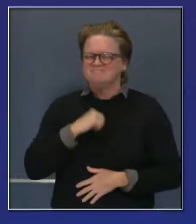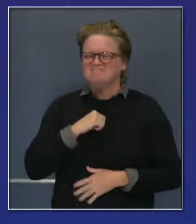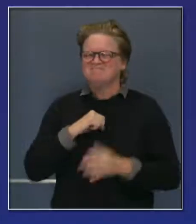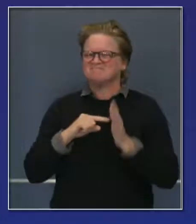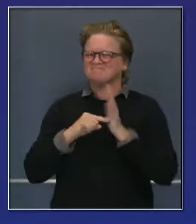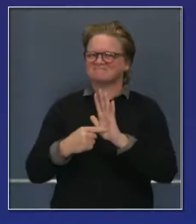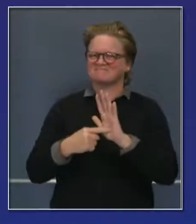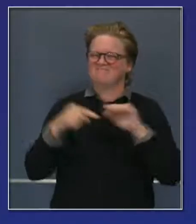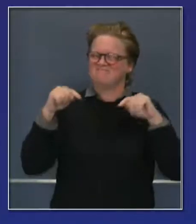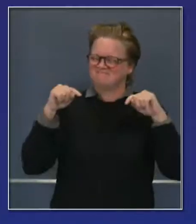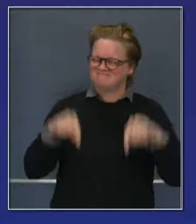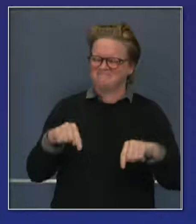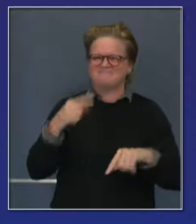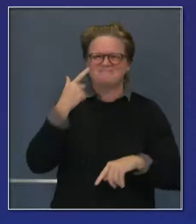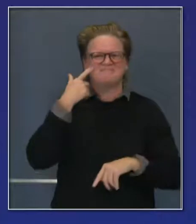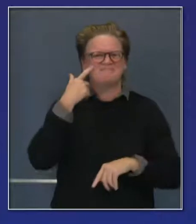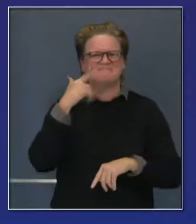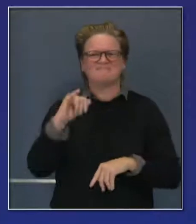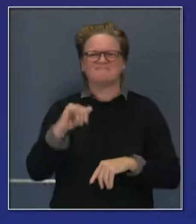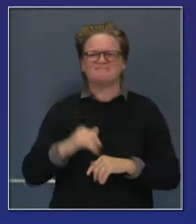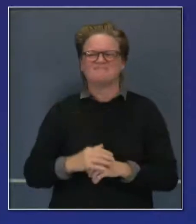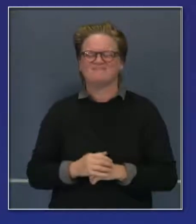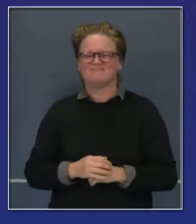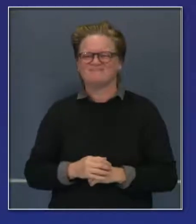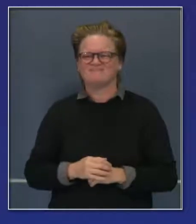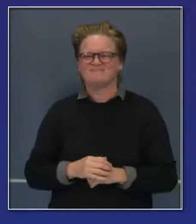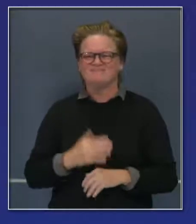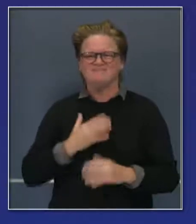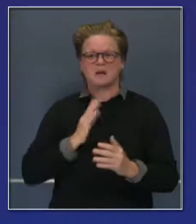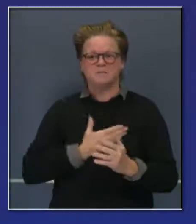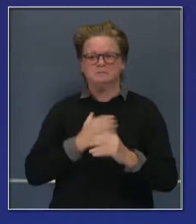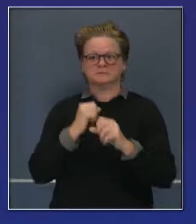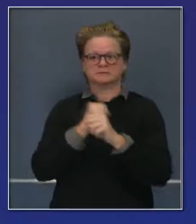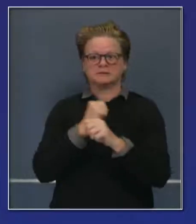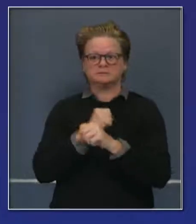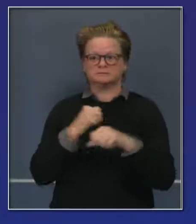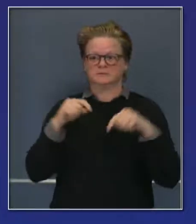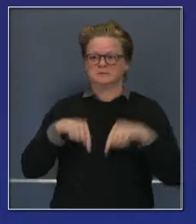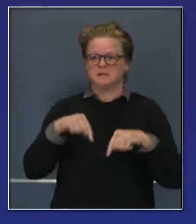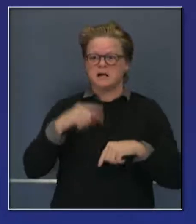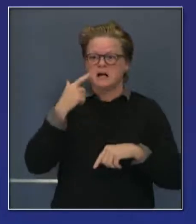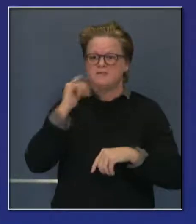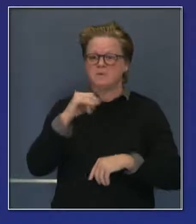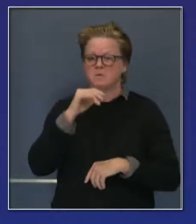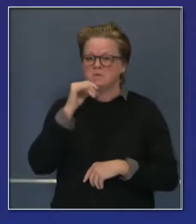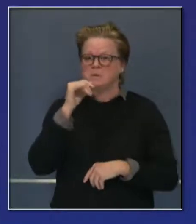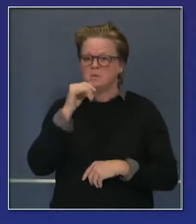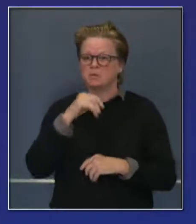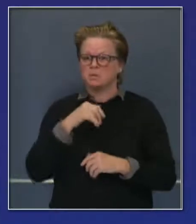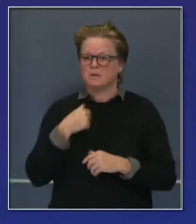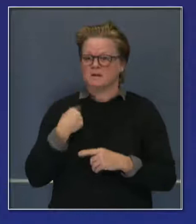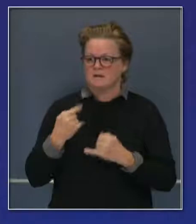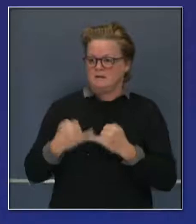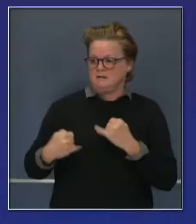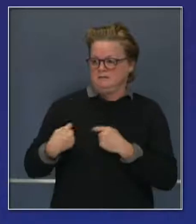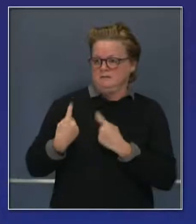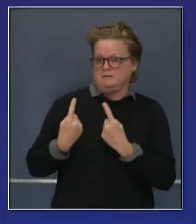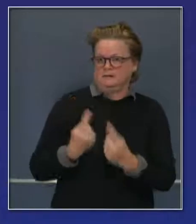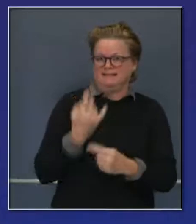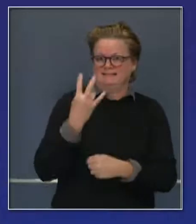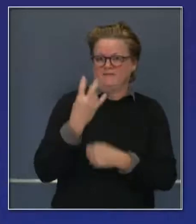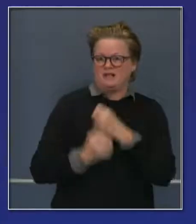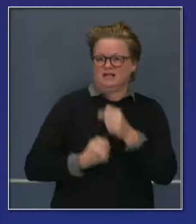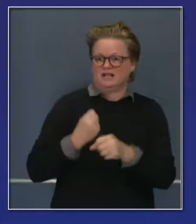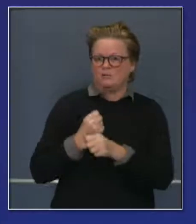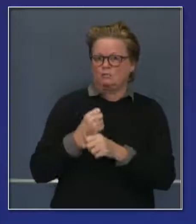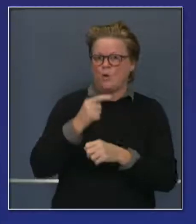look at the data that's before you. California, in the last 7 years, has reduced the rate of the uninsured more than any